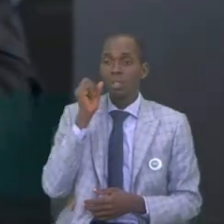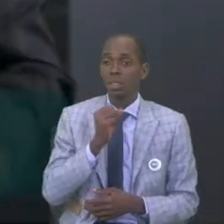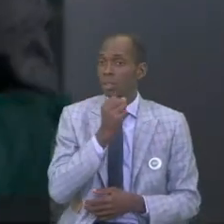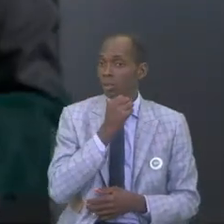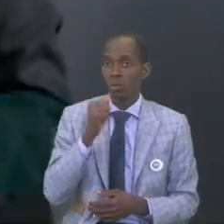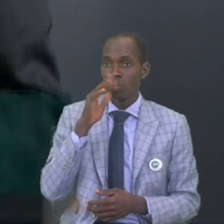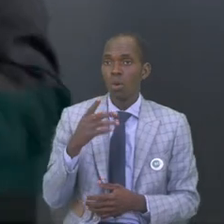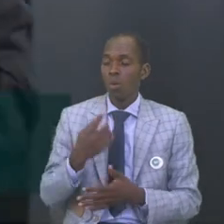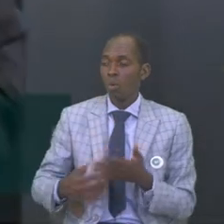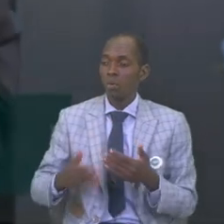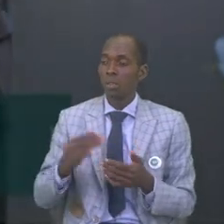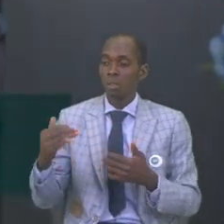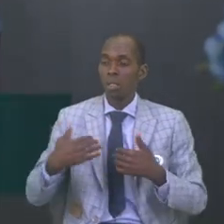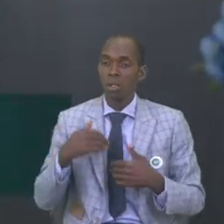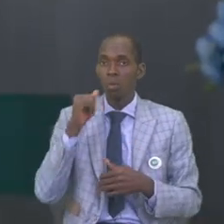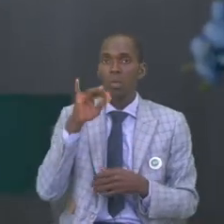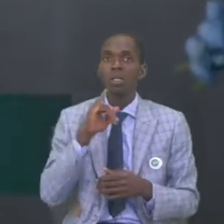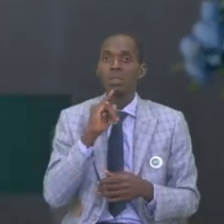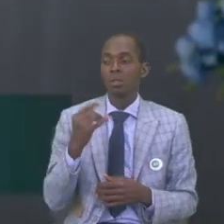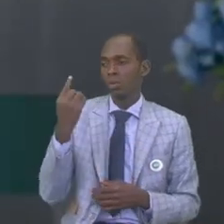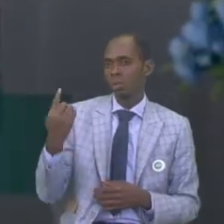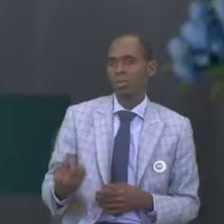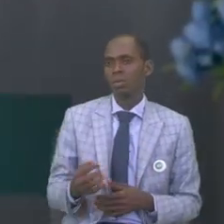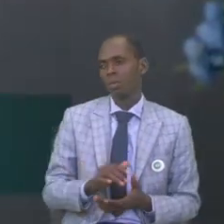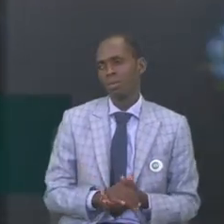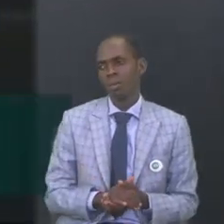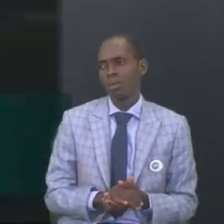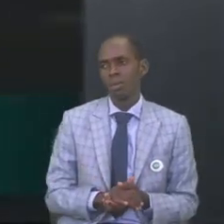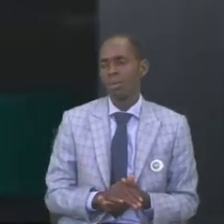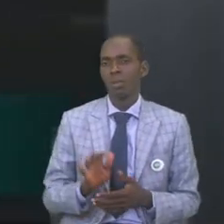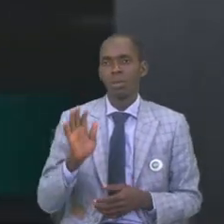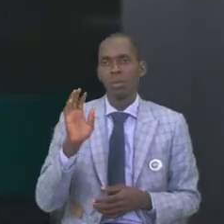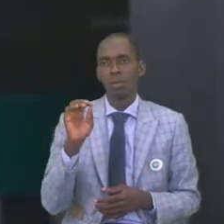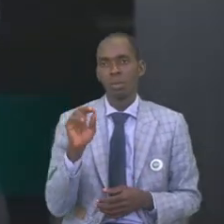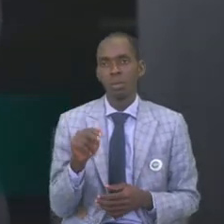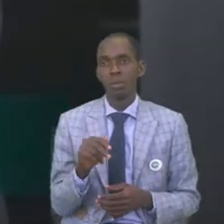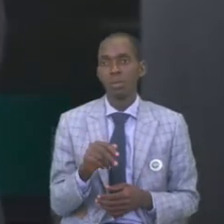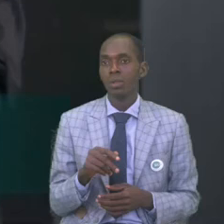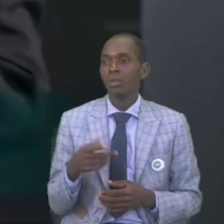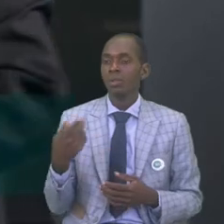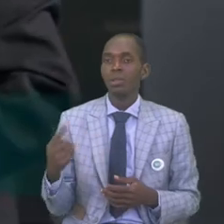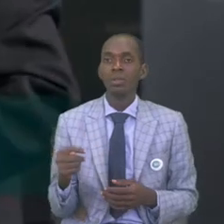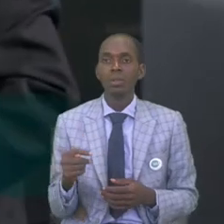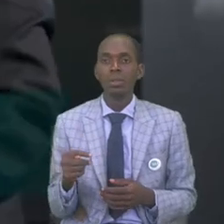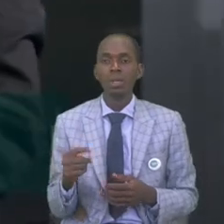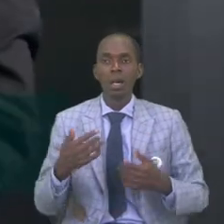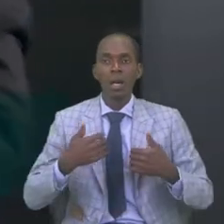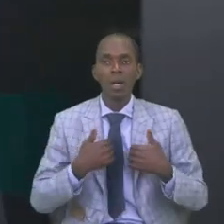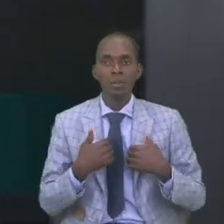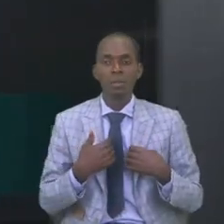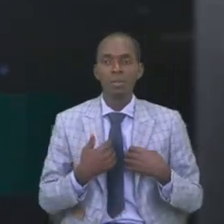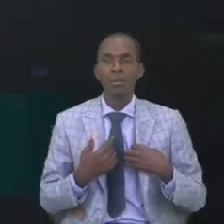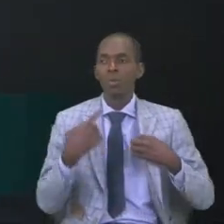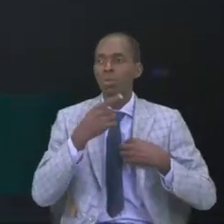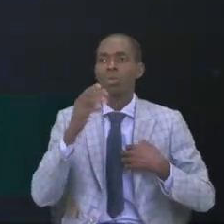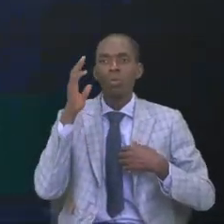she's single, and people are saying, what's the hope of perpetrating all that you have?